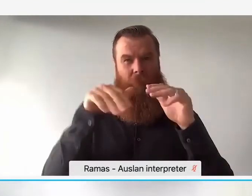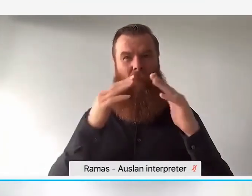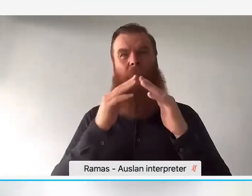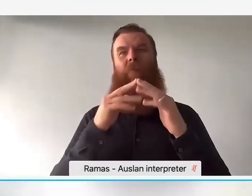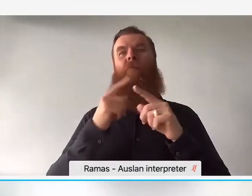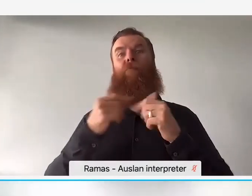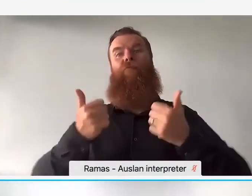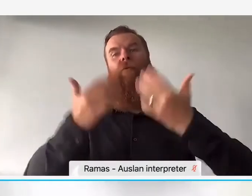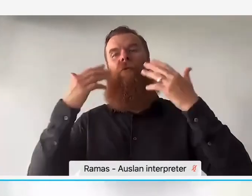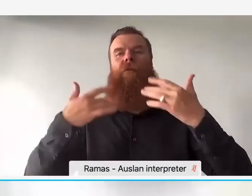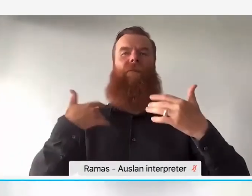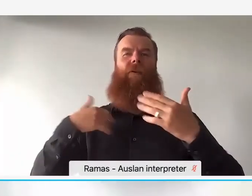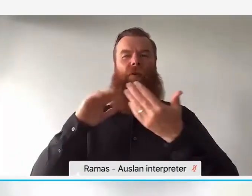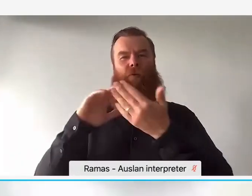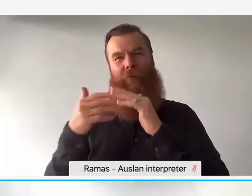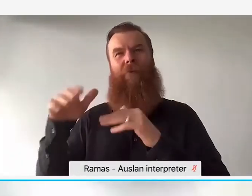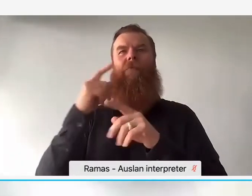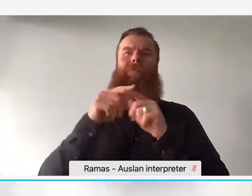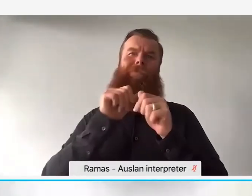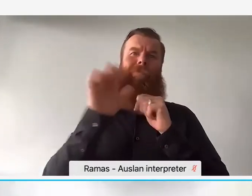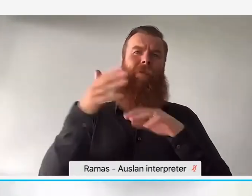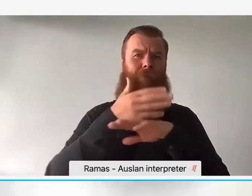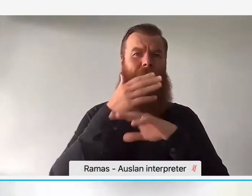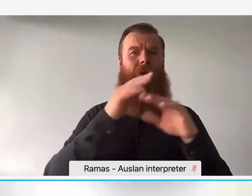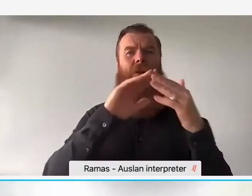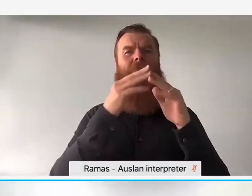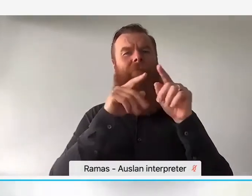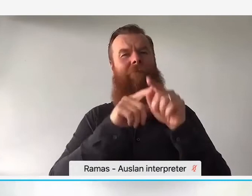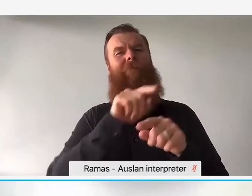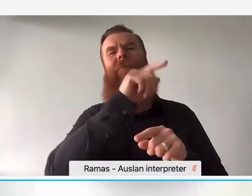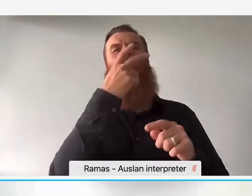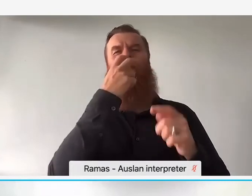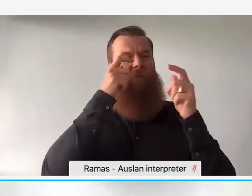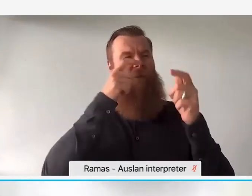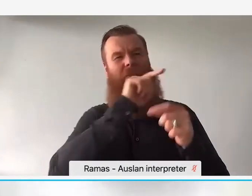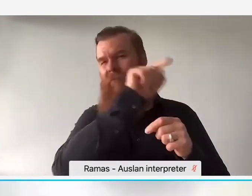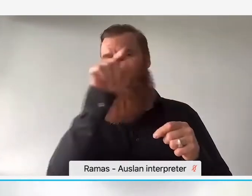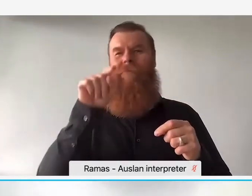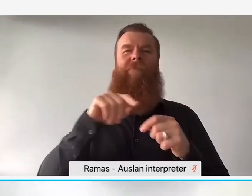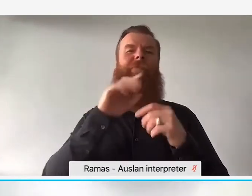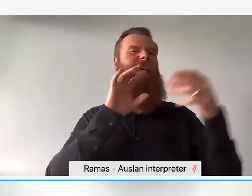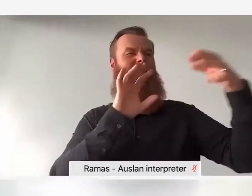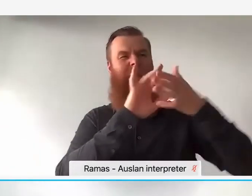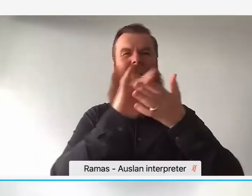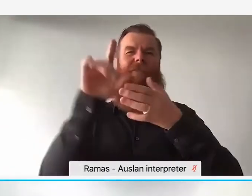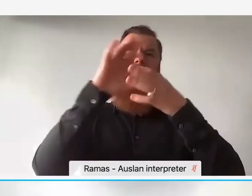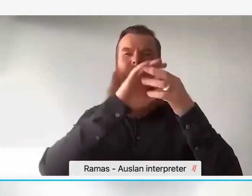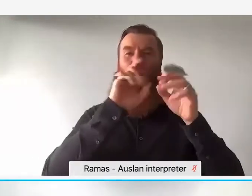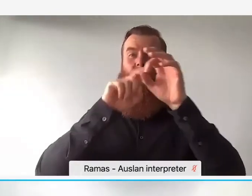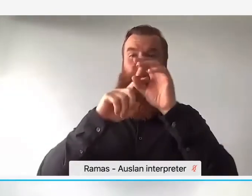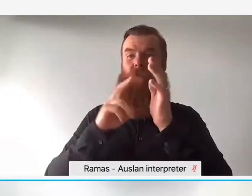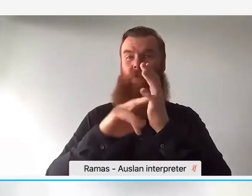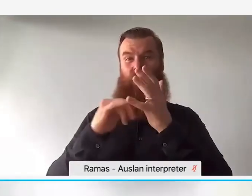well as best practice community-based aged care facilities in Queensland, New South Wales, Victoria